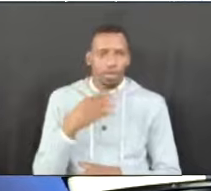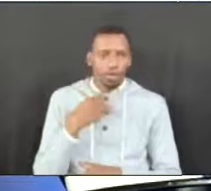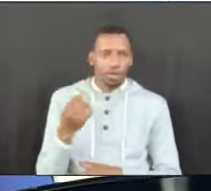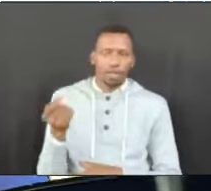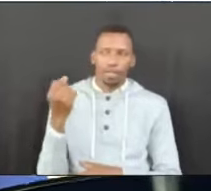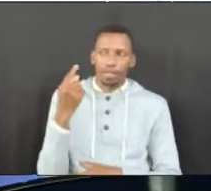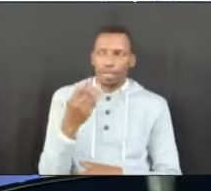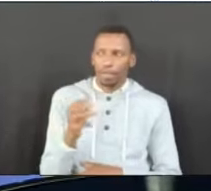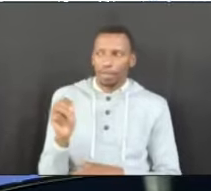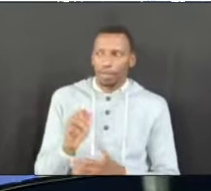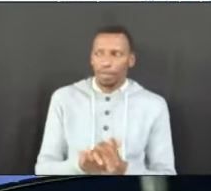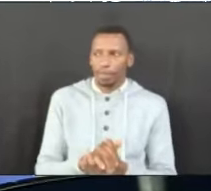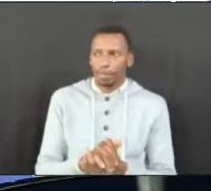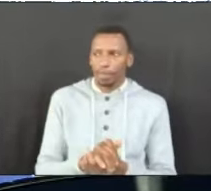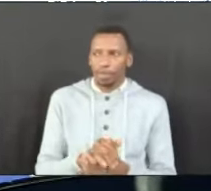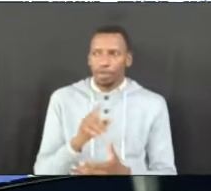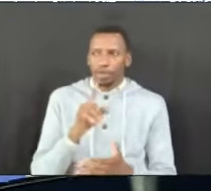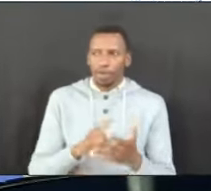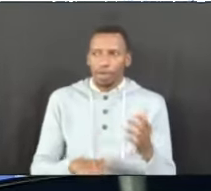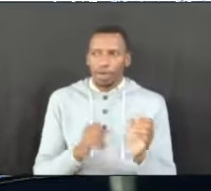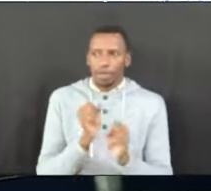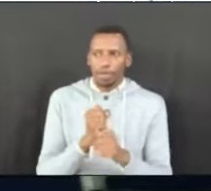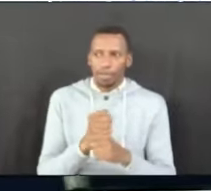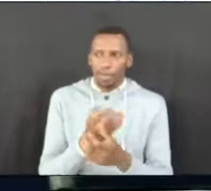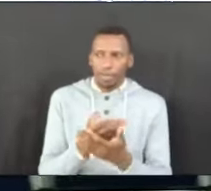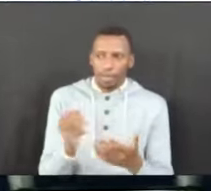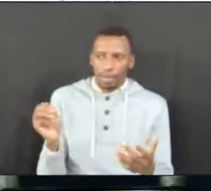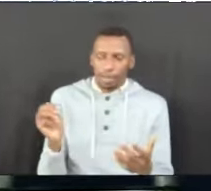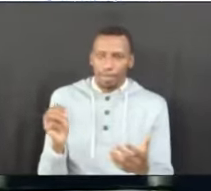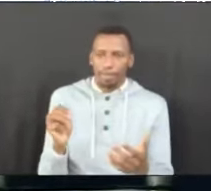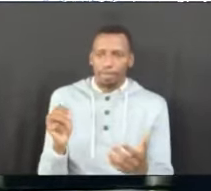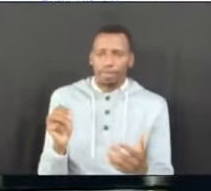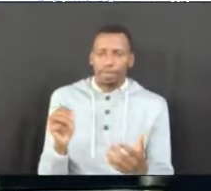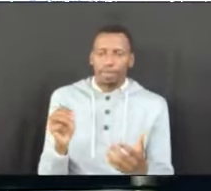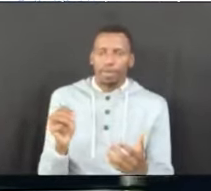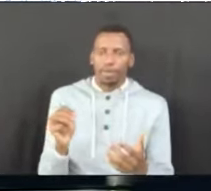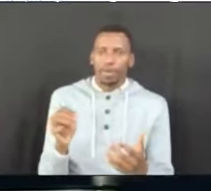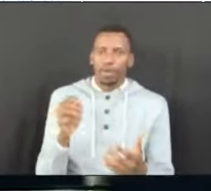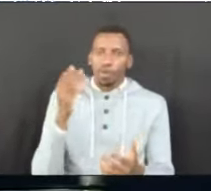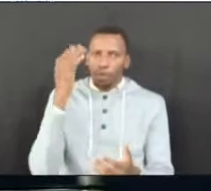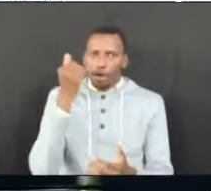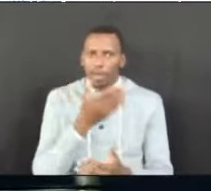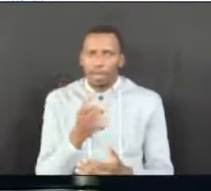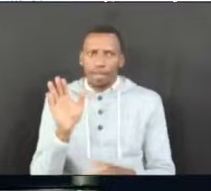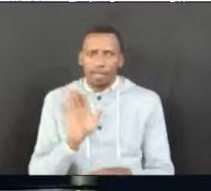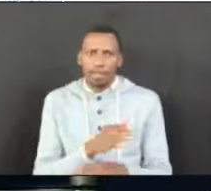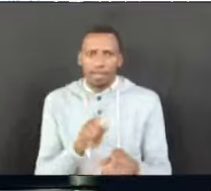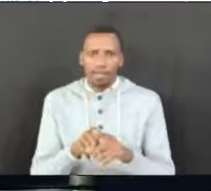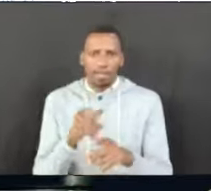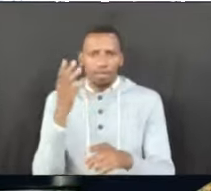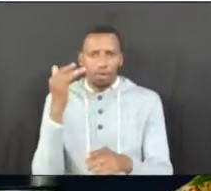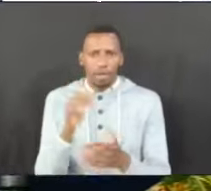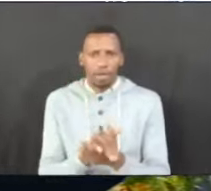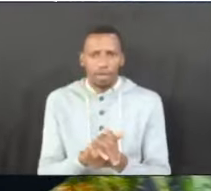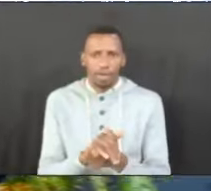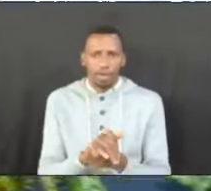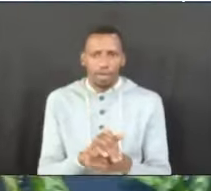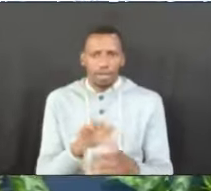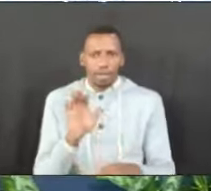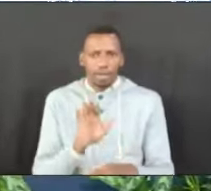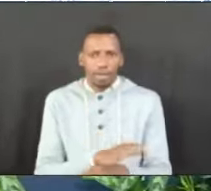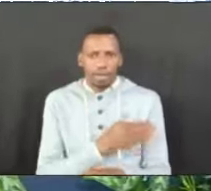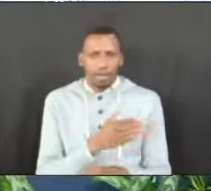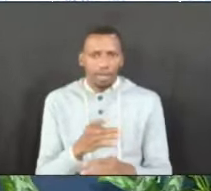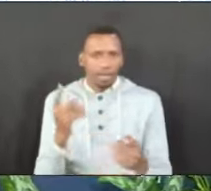them. What makes them tick? Why do they sing like this? Why is their singing